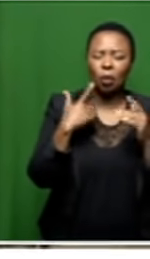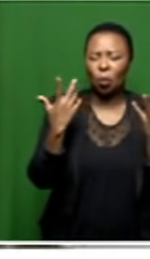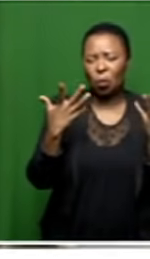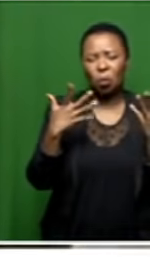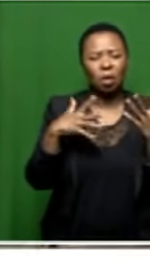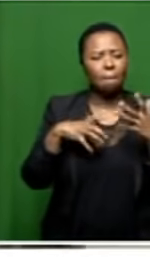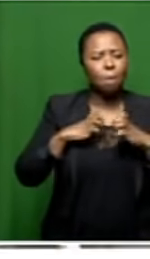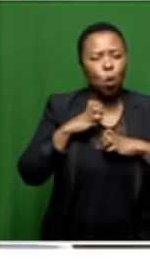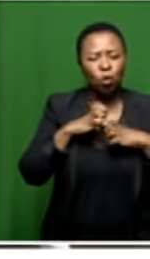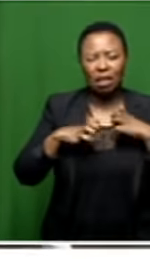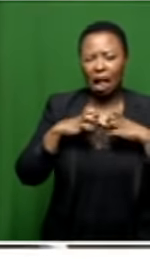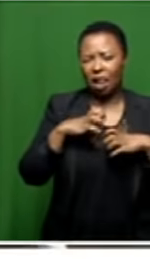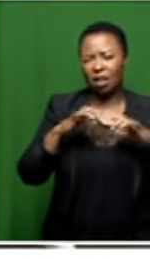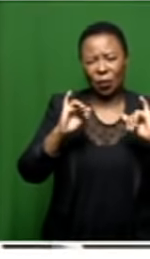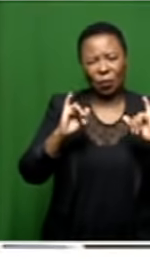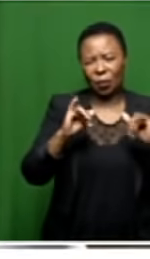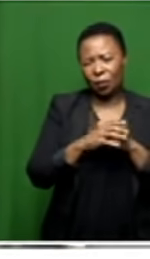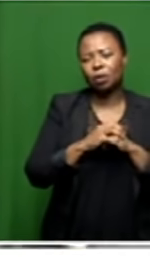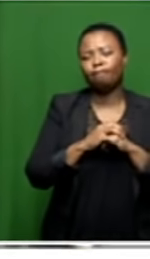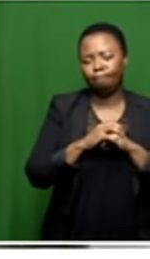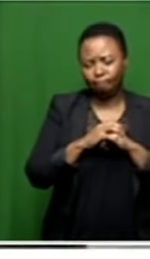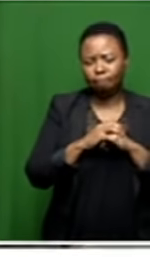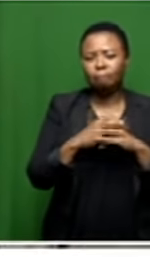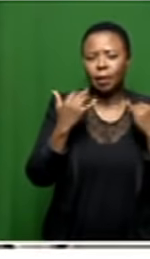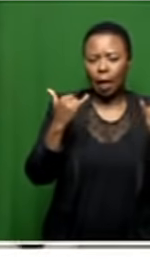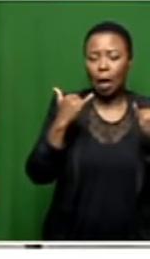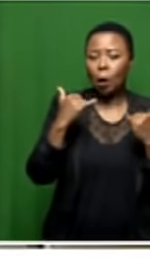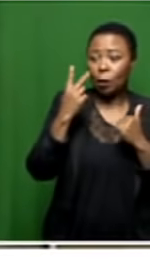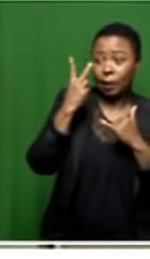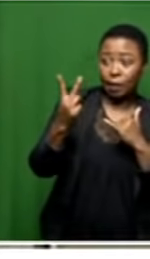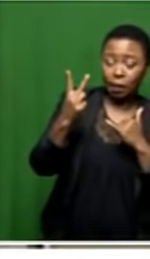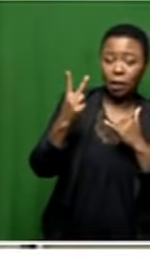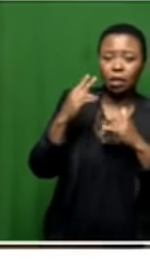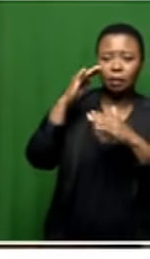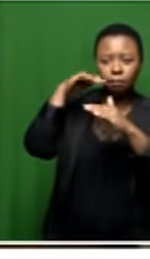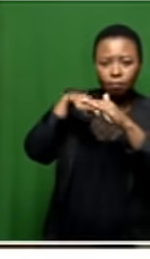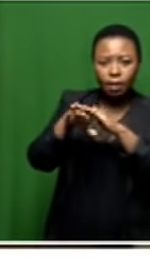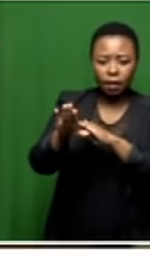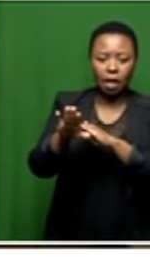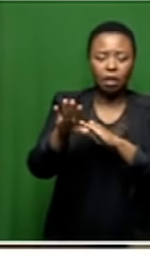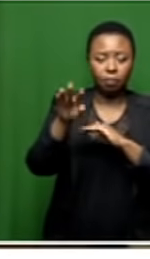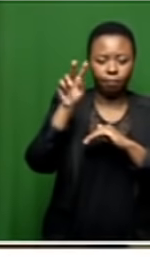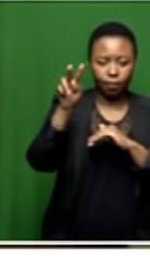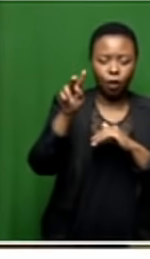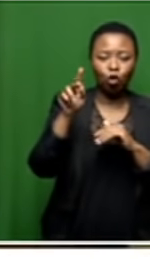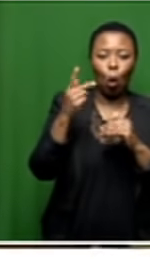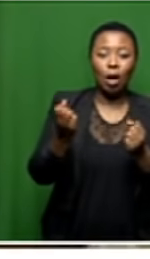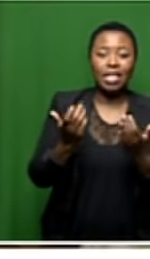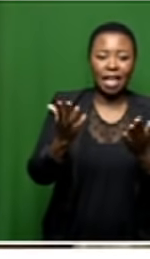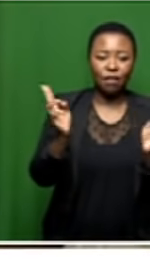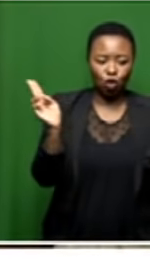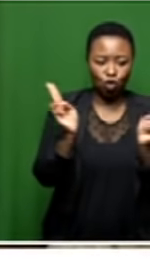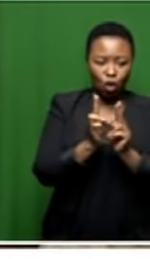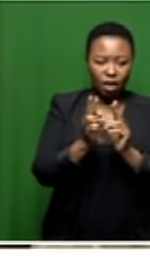we've seen now they are all getting inside where the short service will